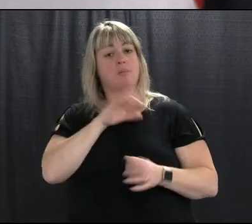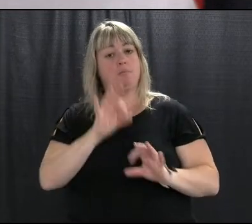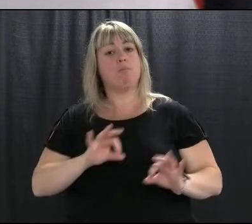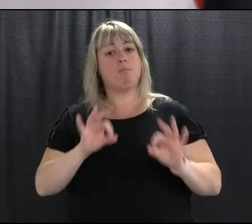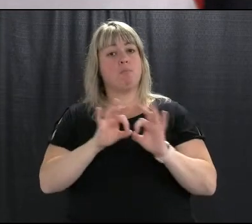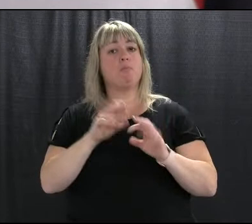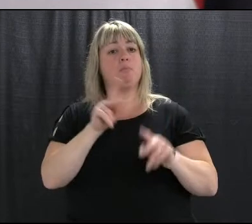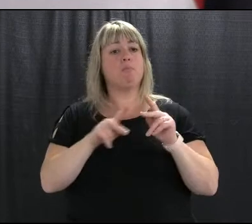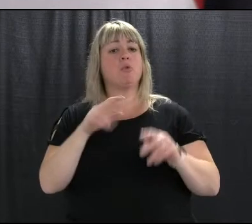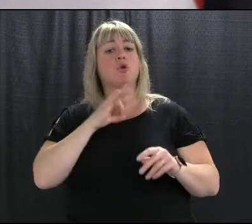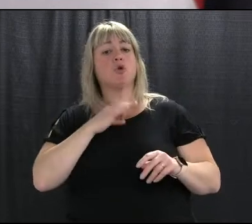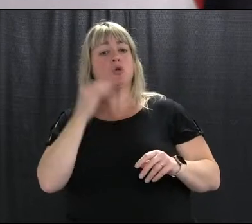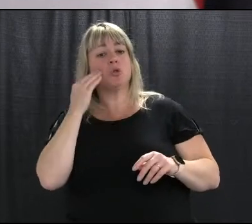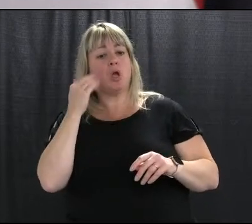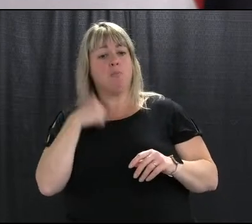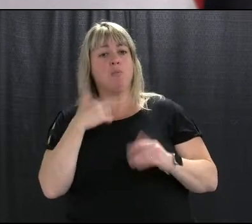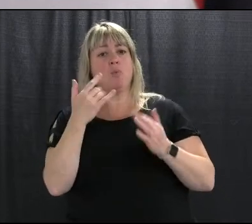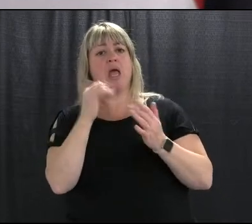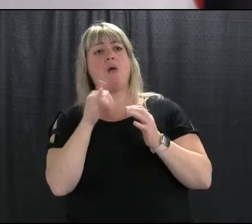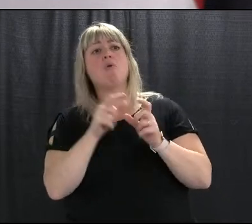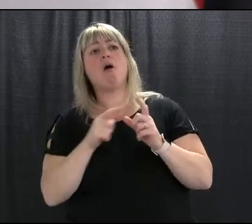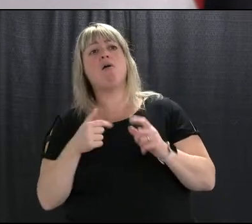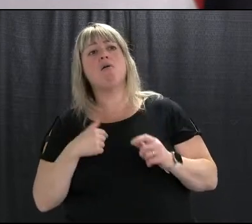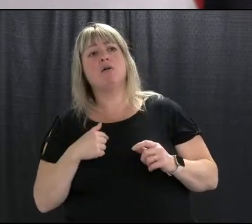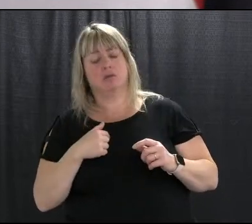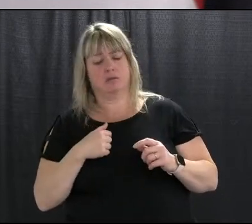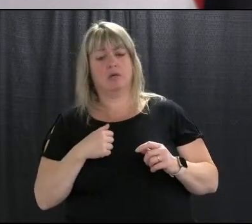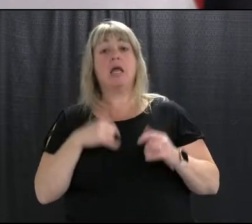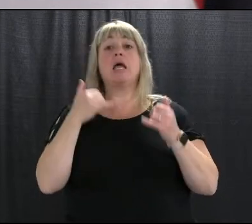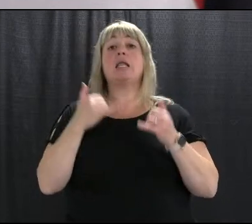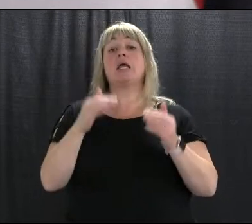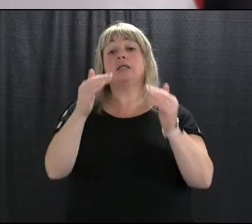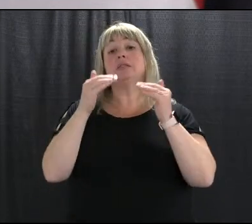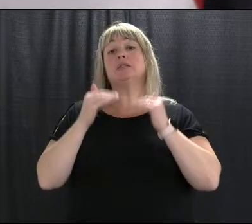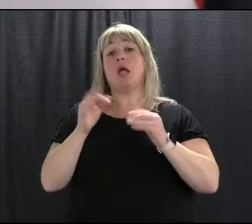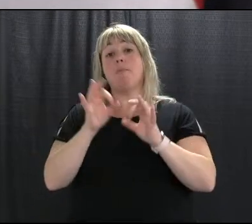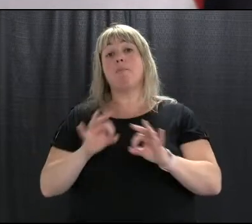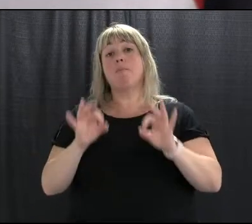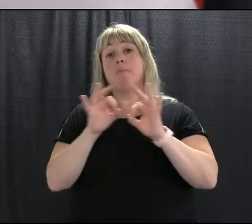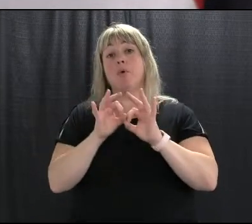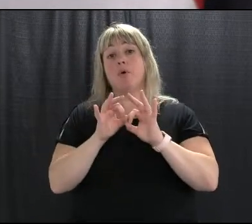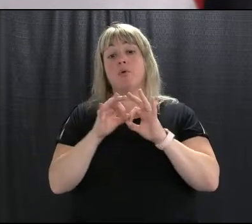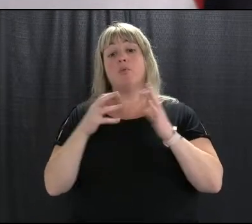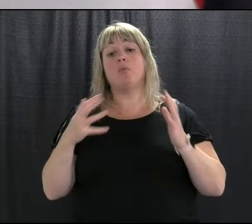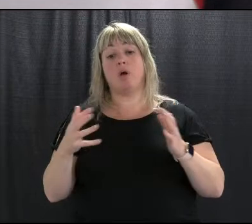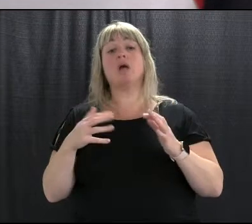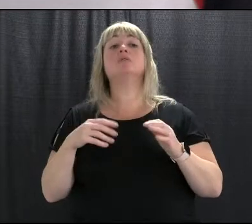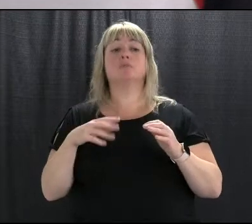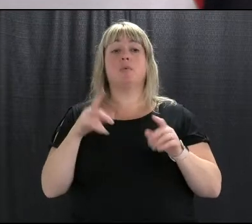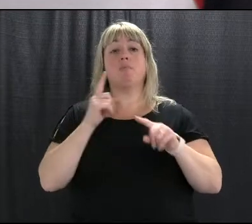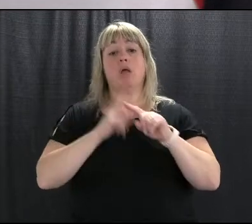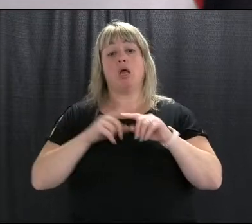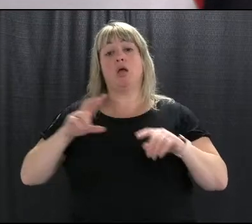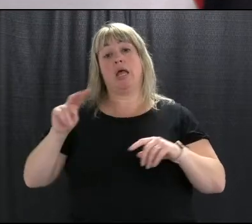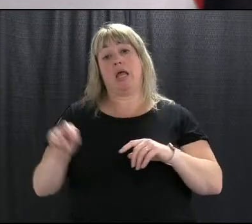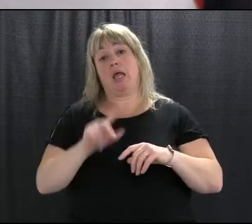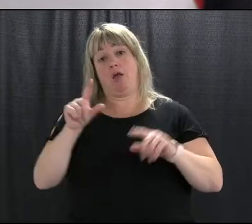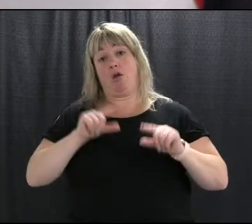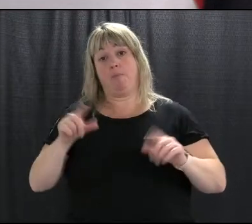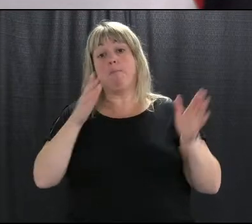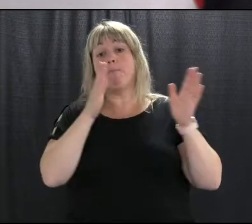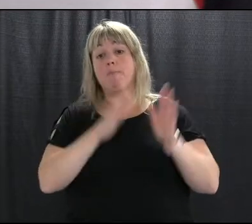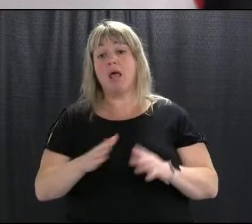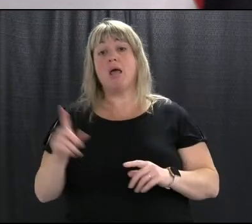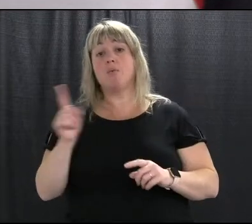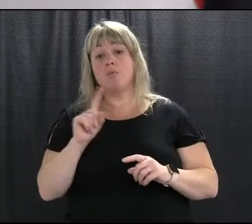us. And then the third piece of this, in terms of its consistency with the government's plans, and is